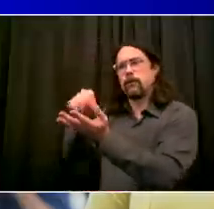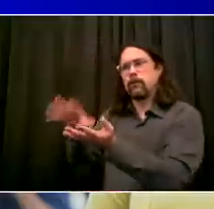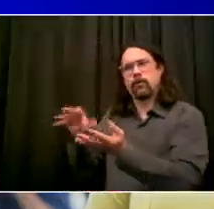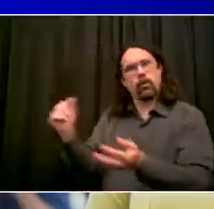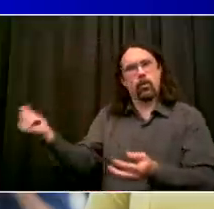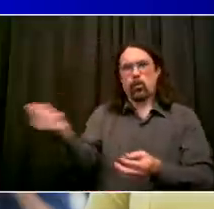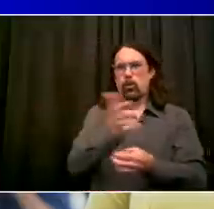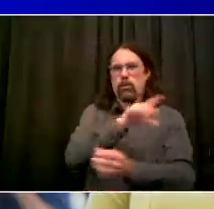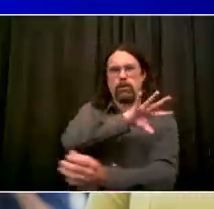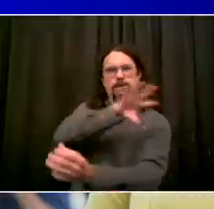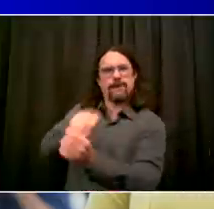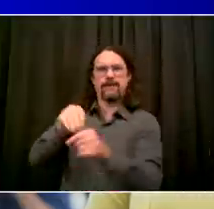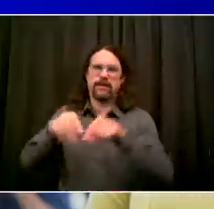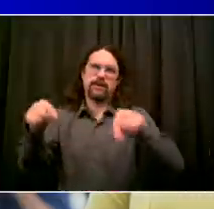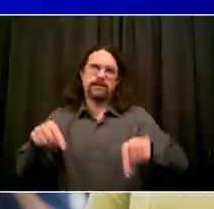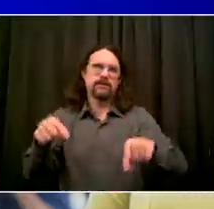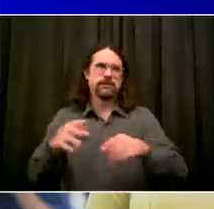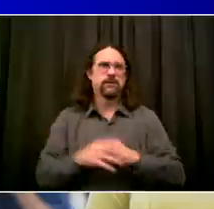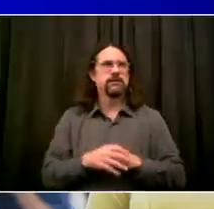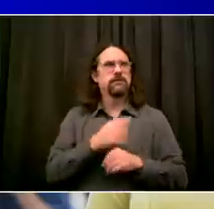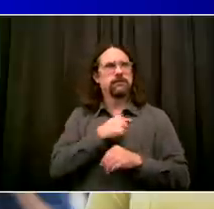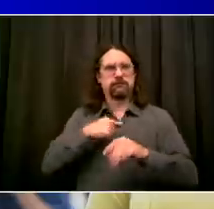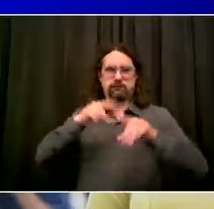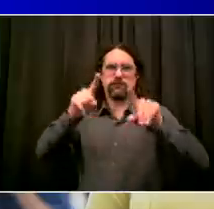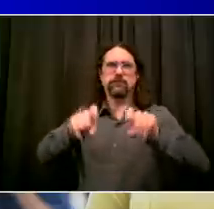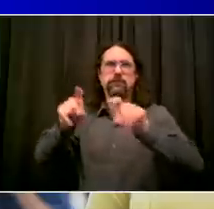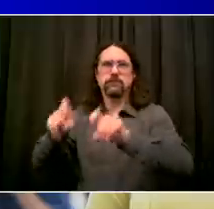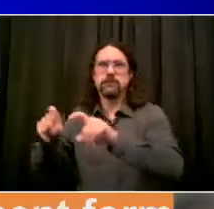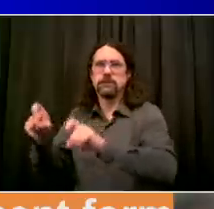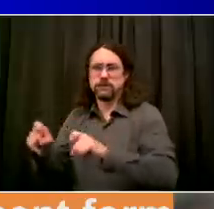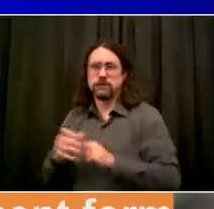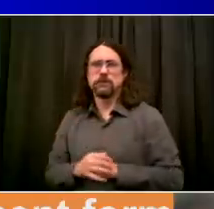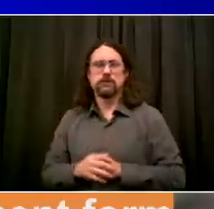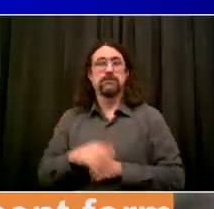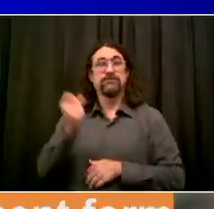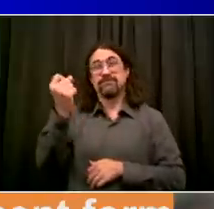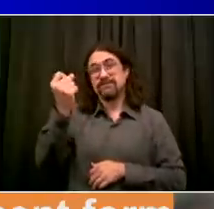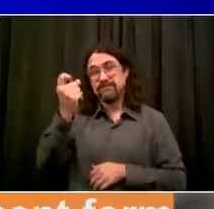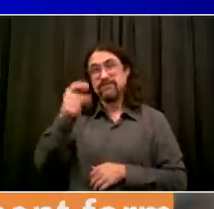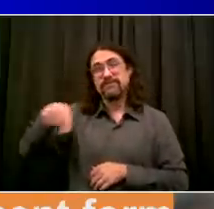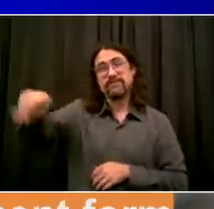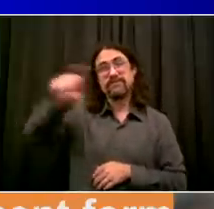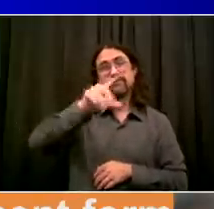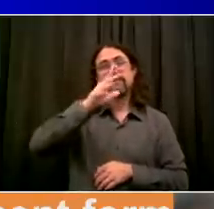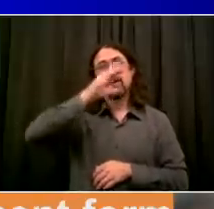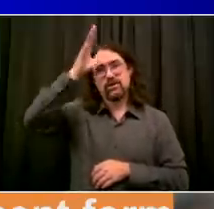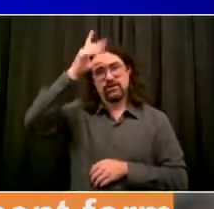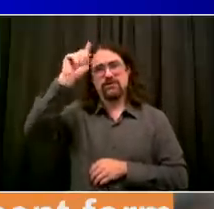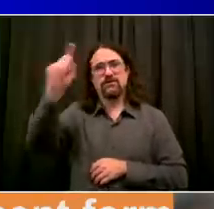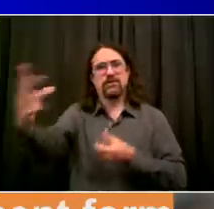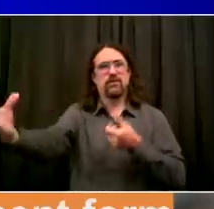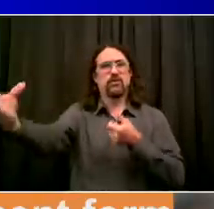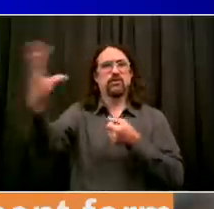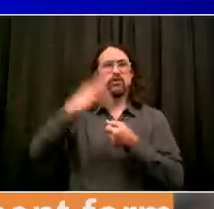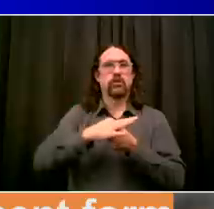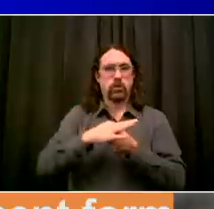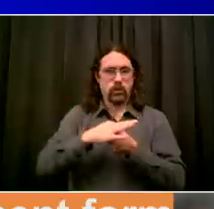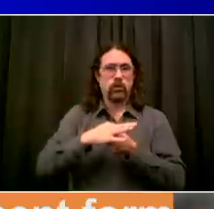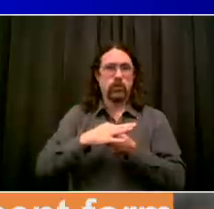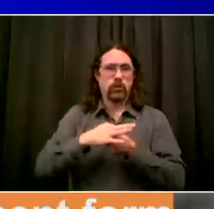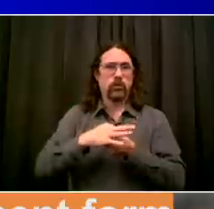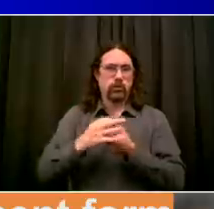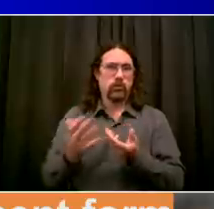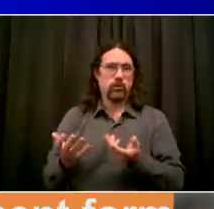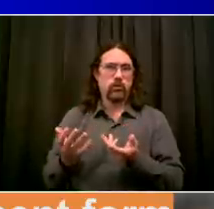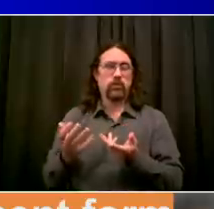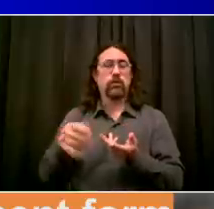form from parents to get a kid tested at their school. So families can now complete the consent form online. You go to your